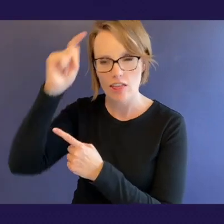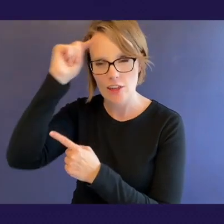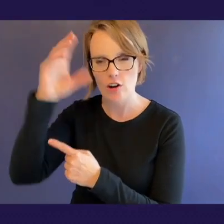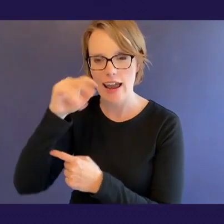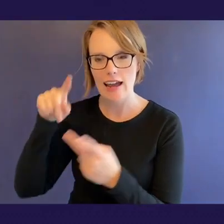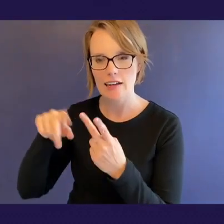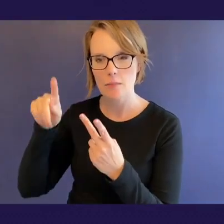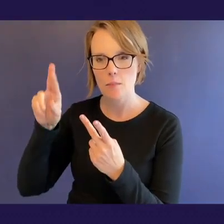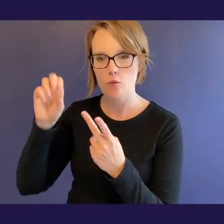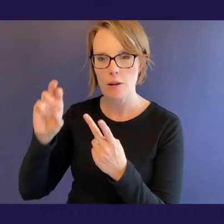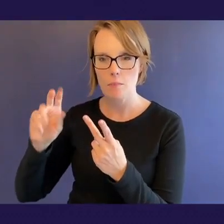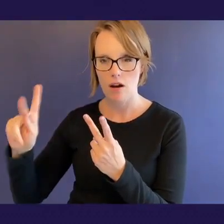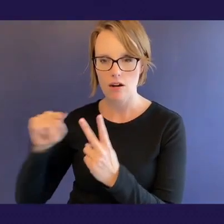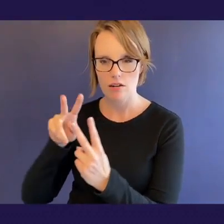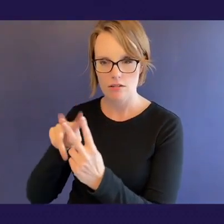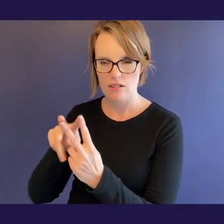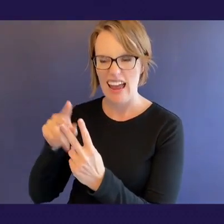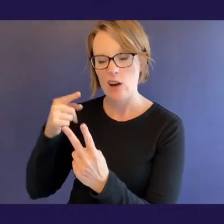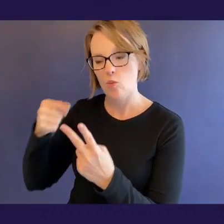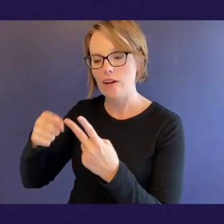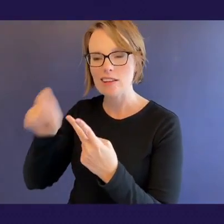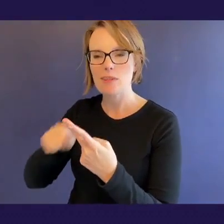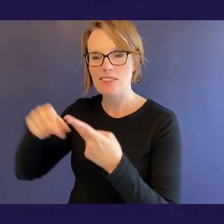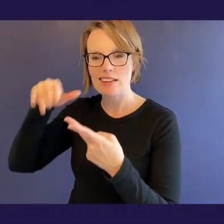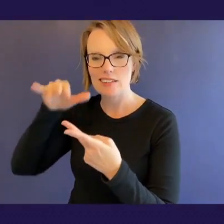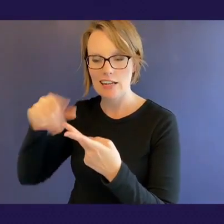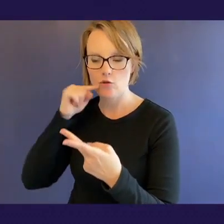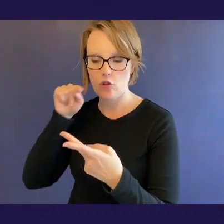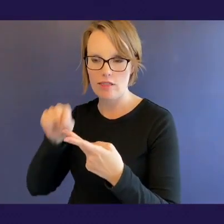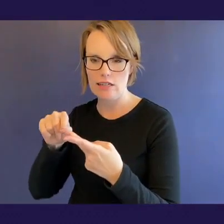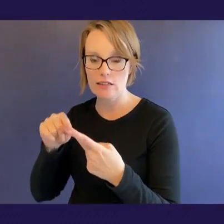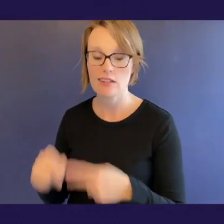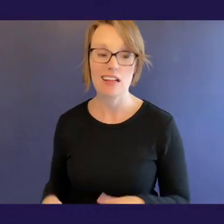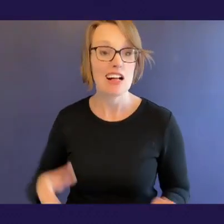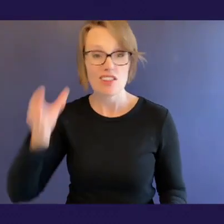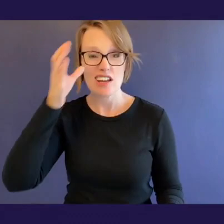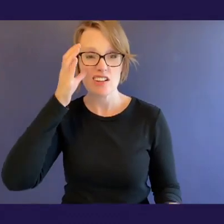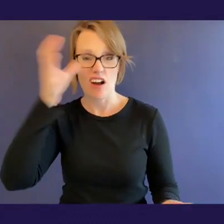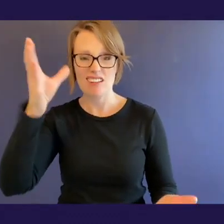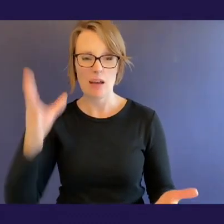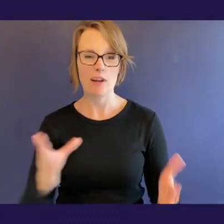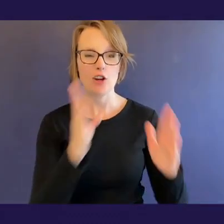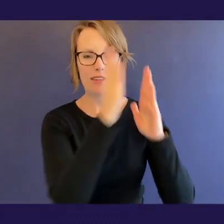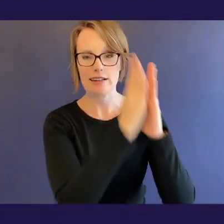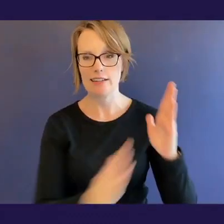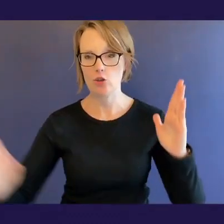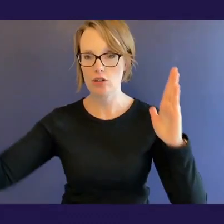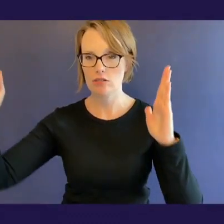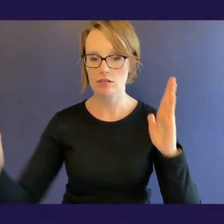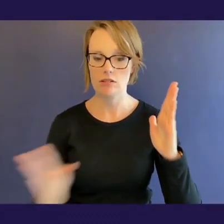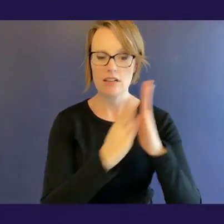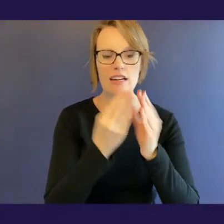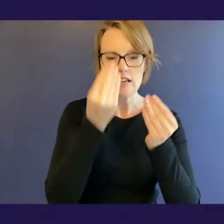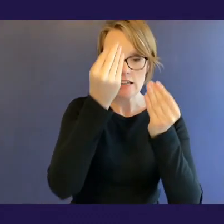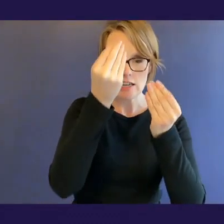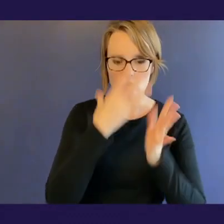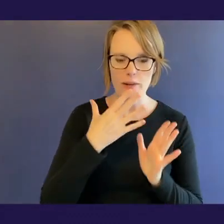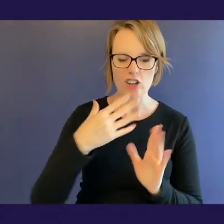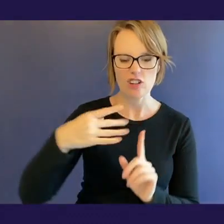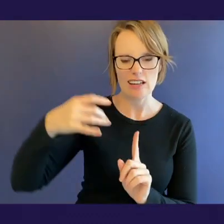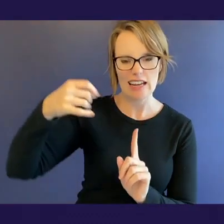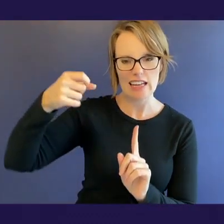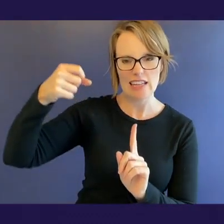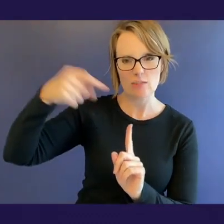in that area. The notion here is that there is a continuum of when folks are exposed to mis, dis,